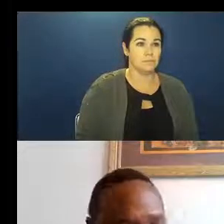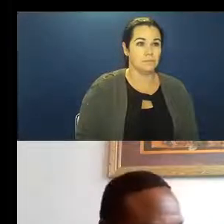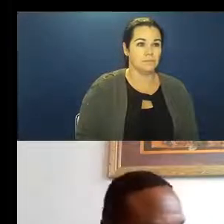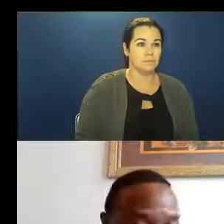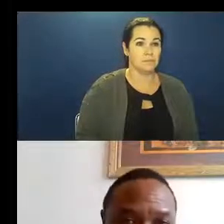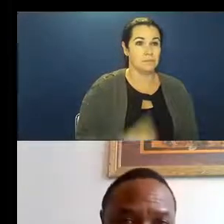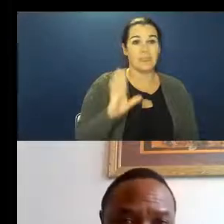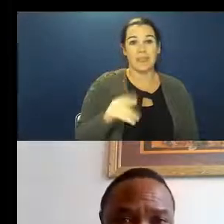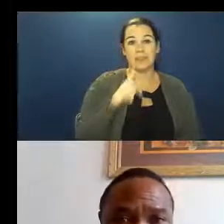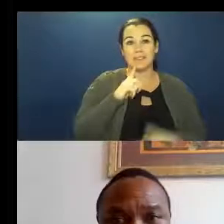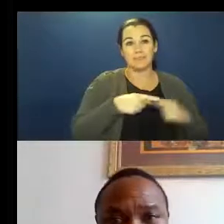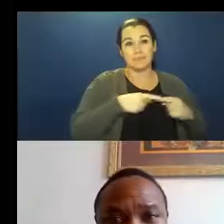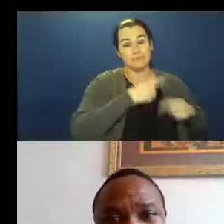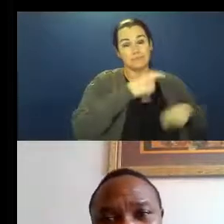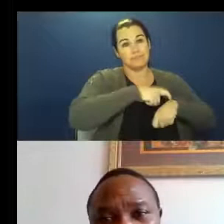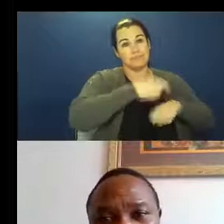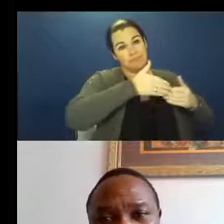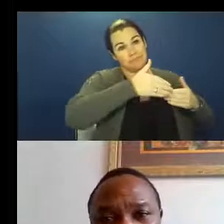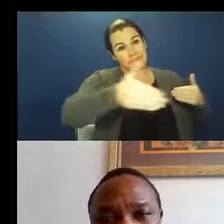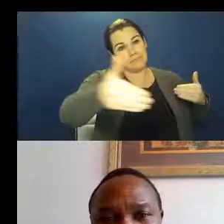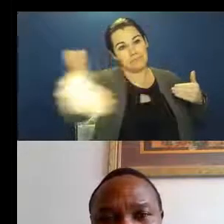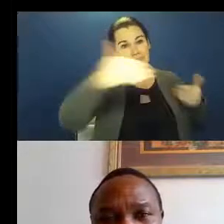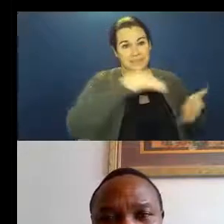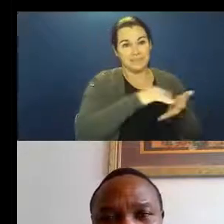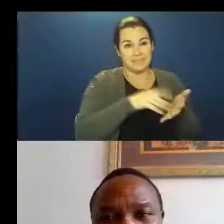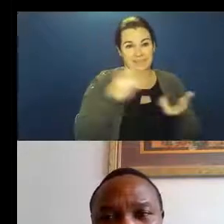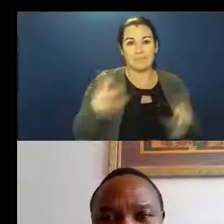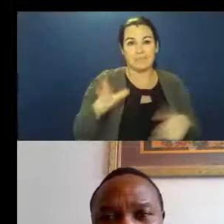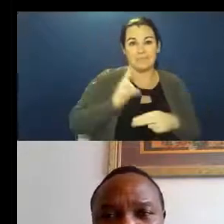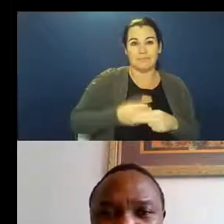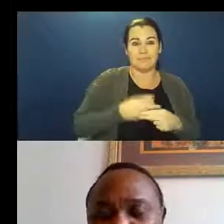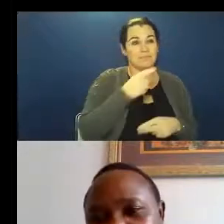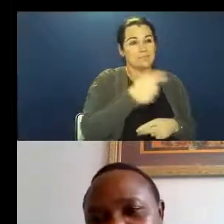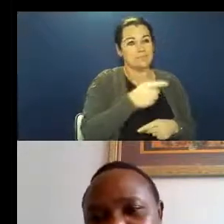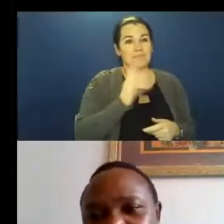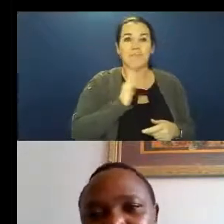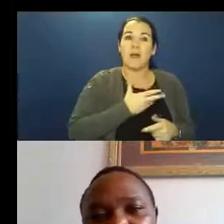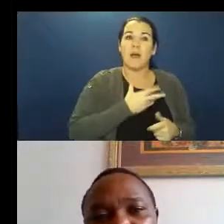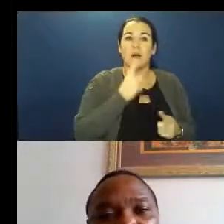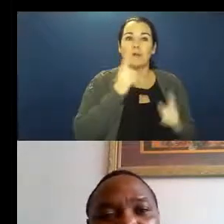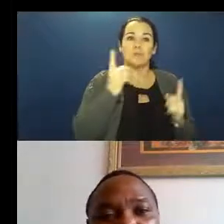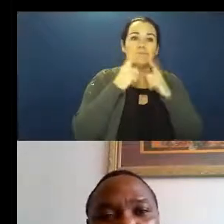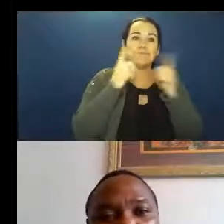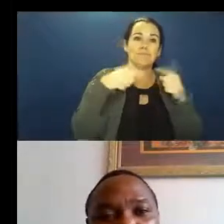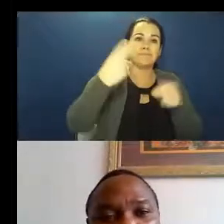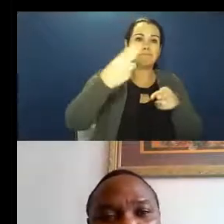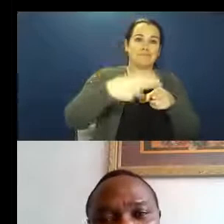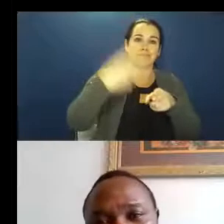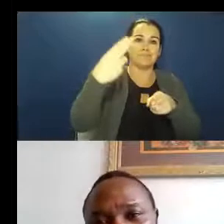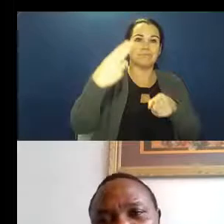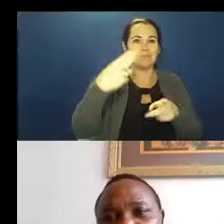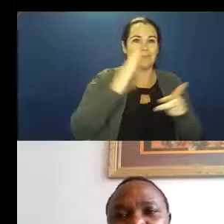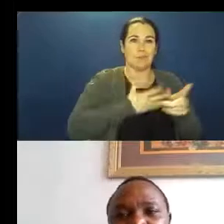study, as Dr. Washington mentioned, and this is really like our, we'll say our signature study. And